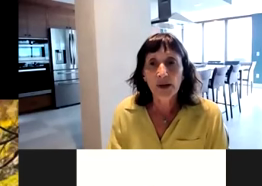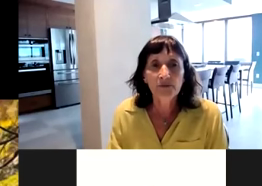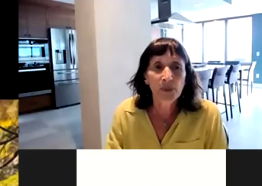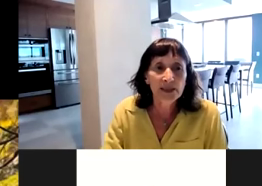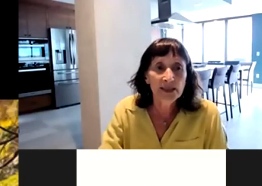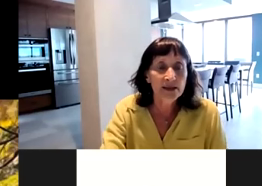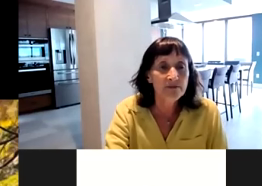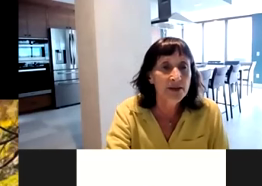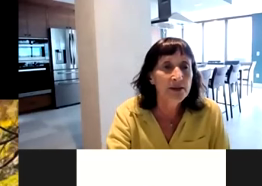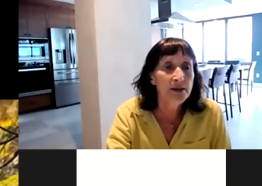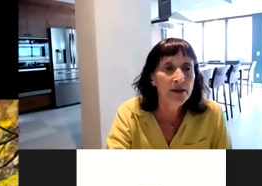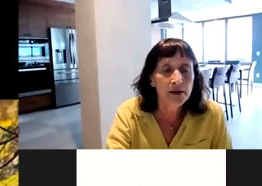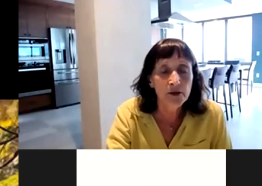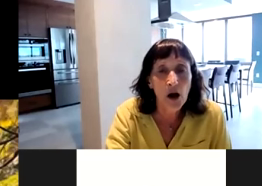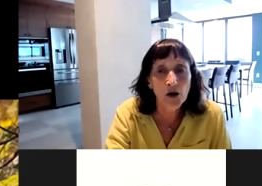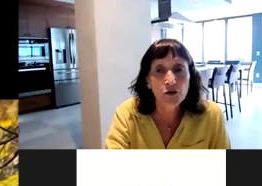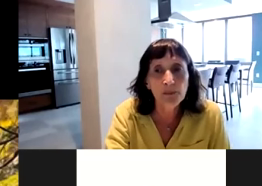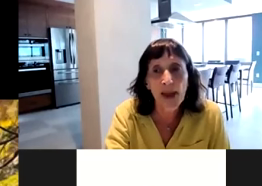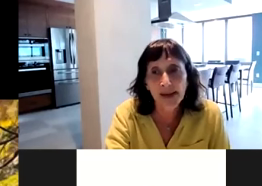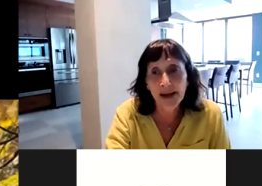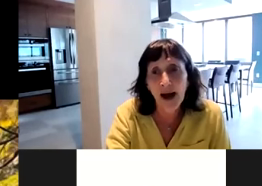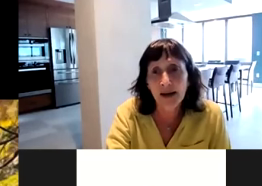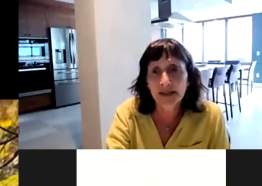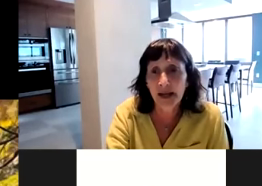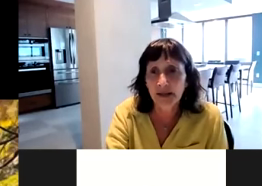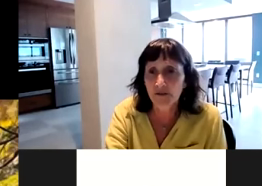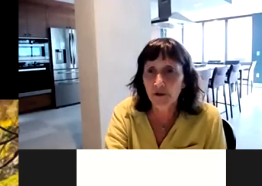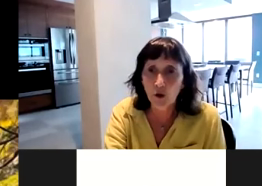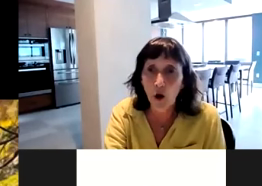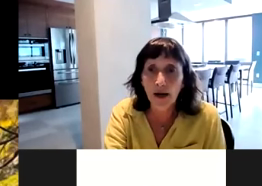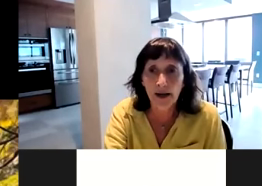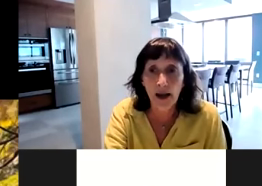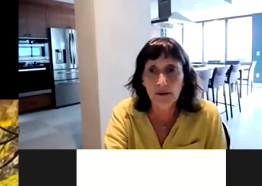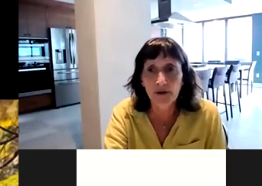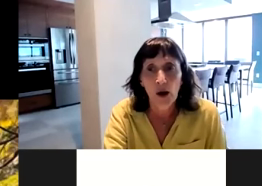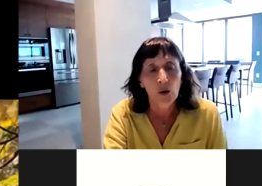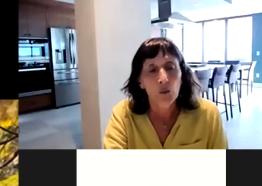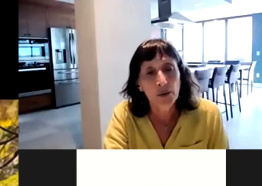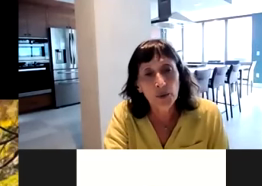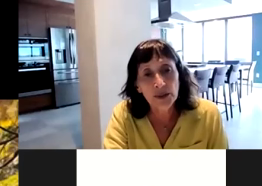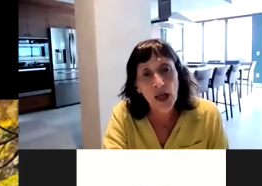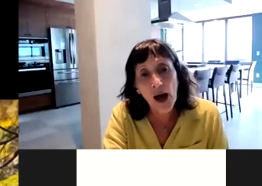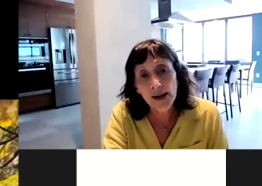So if we live in our traumatic context for long enough,